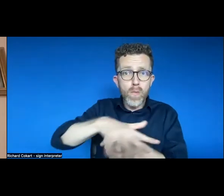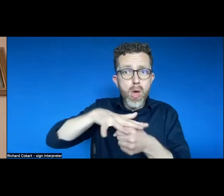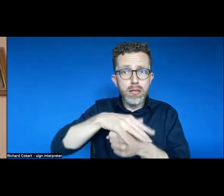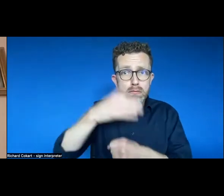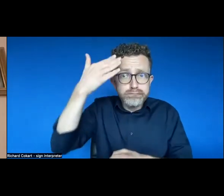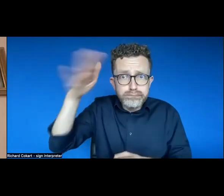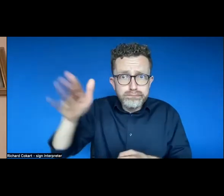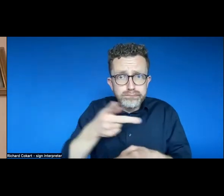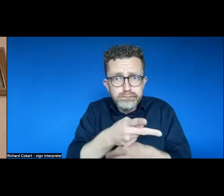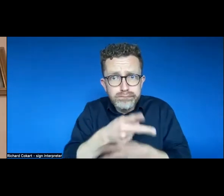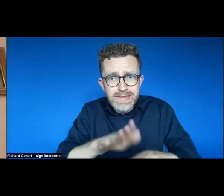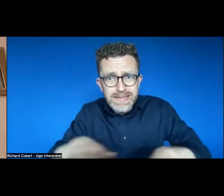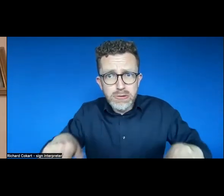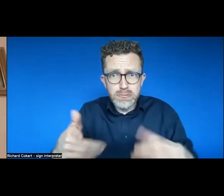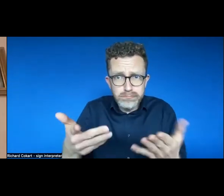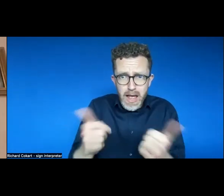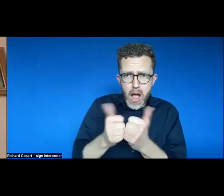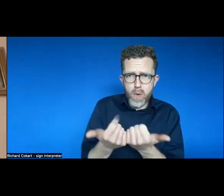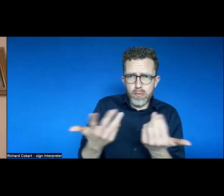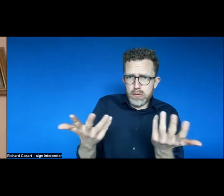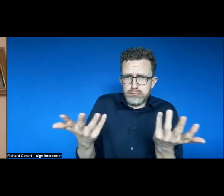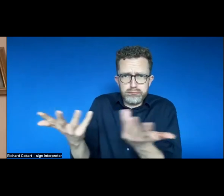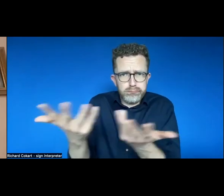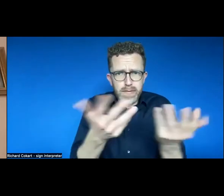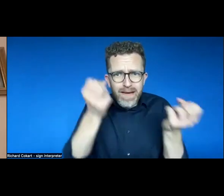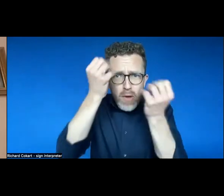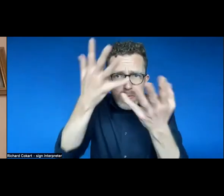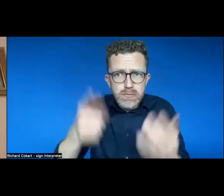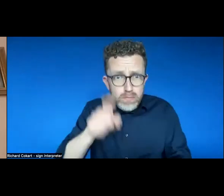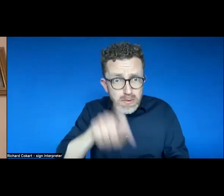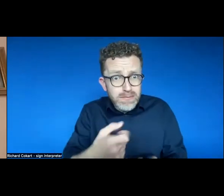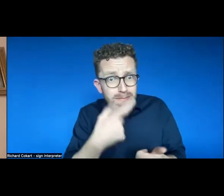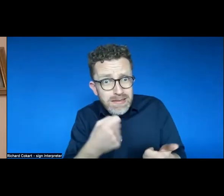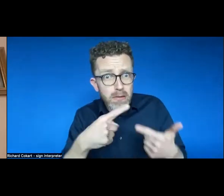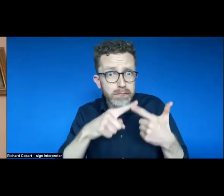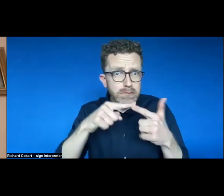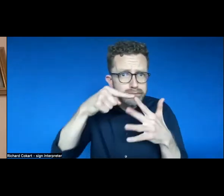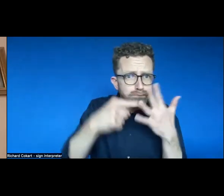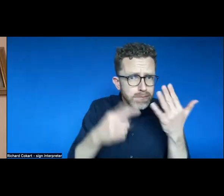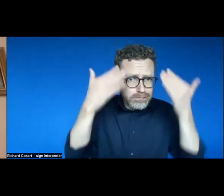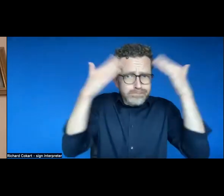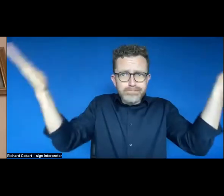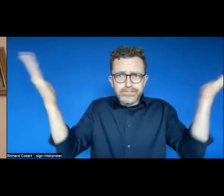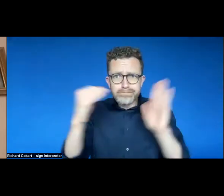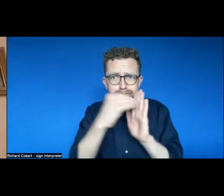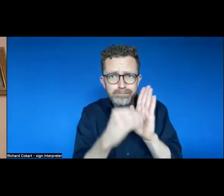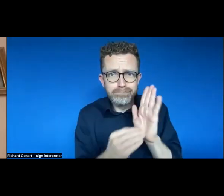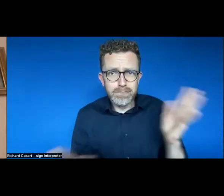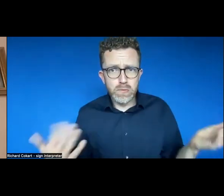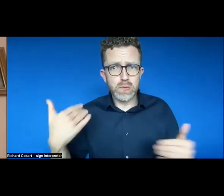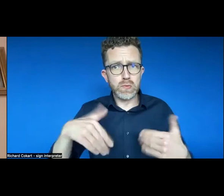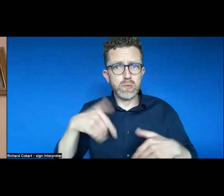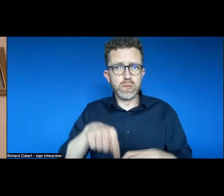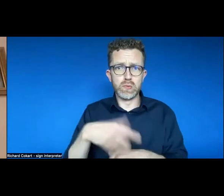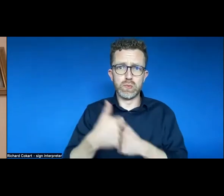So if you're speaking about solutions a little bit, the war highlights everything, and good and bad, in people and systems in the